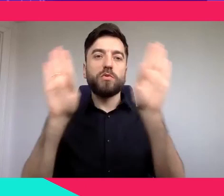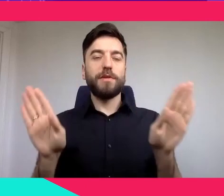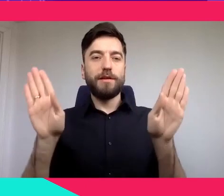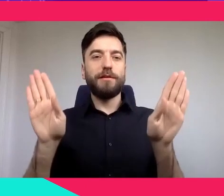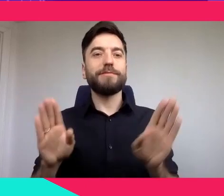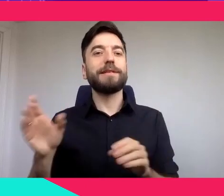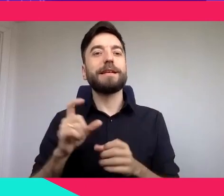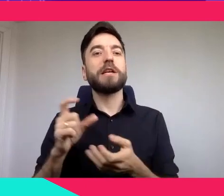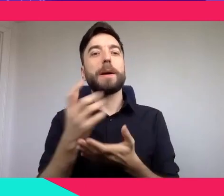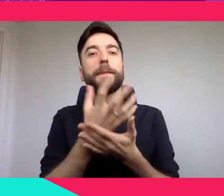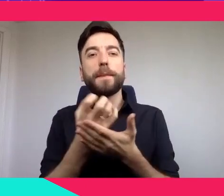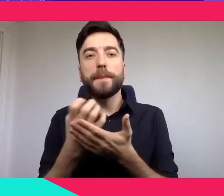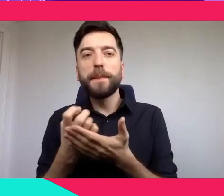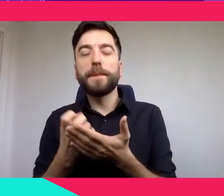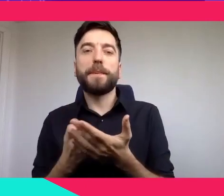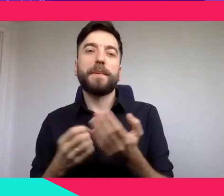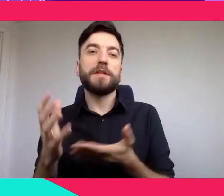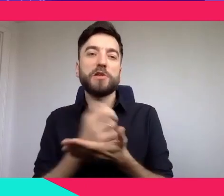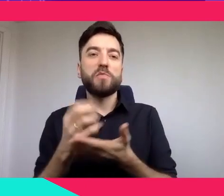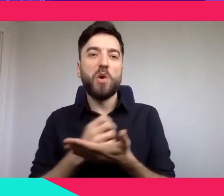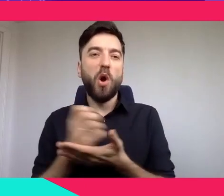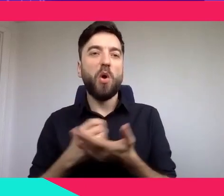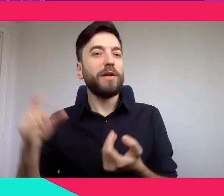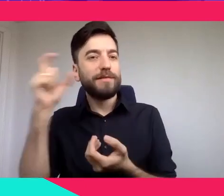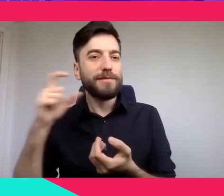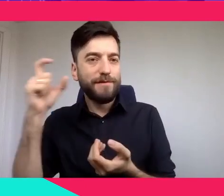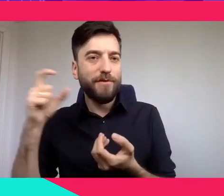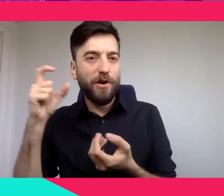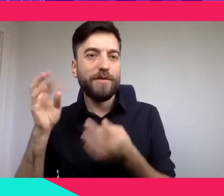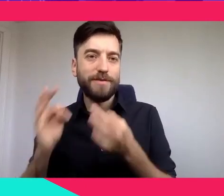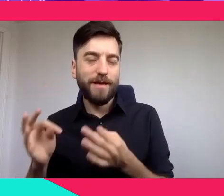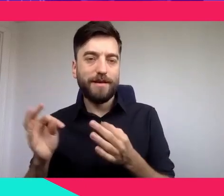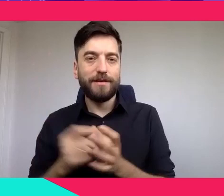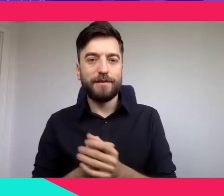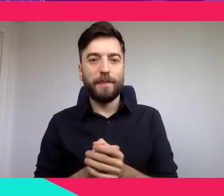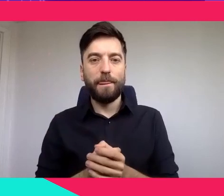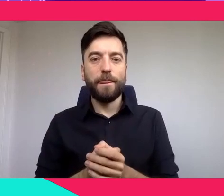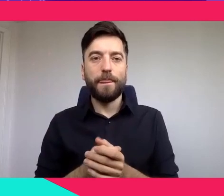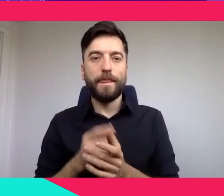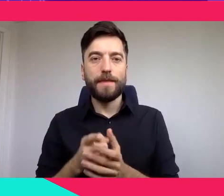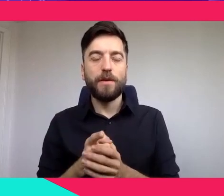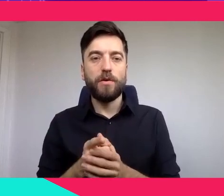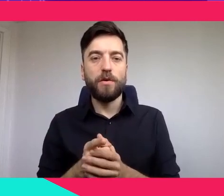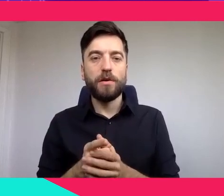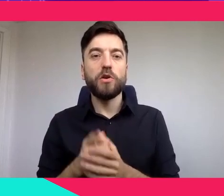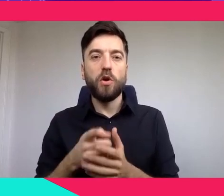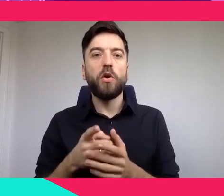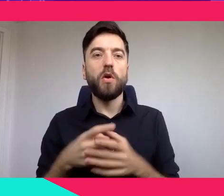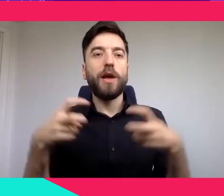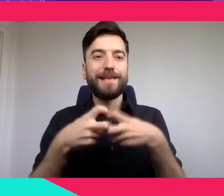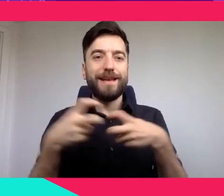enjoy. You can go visit our online collection, which is at the heart of SMK Open. It is